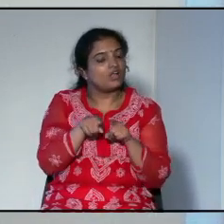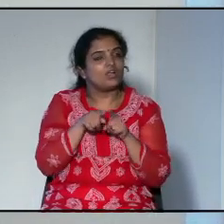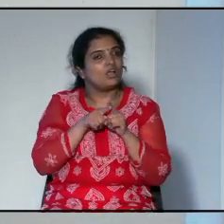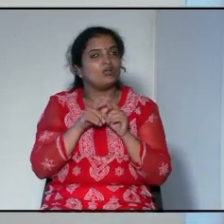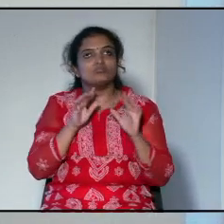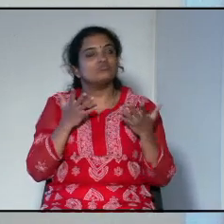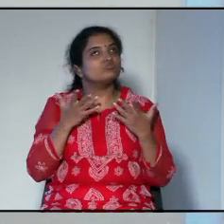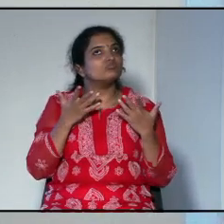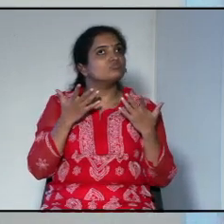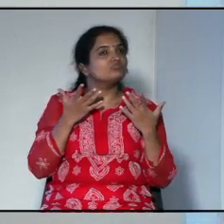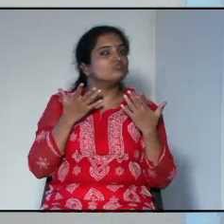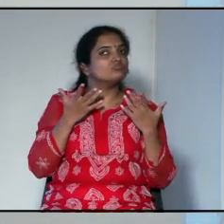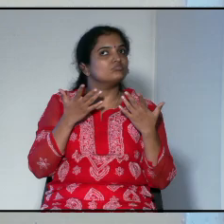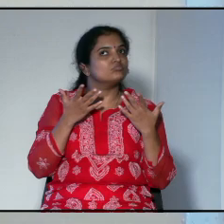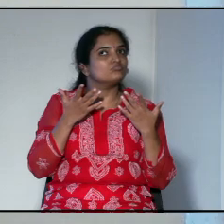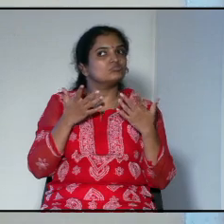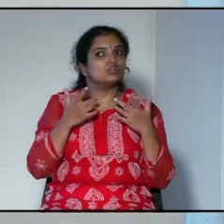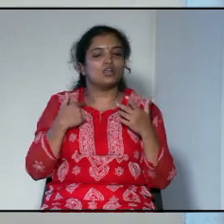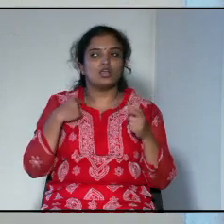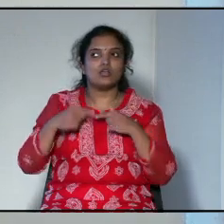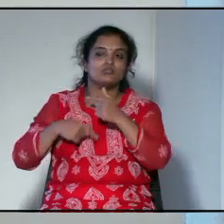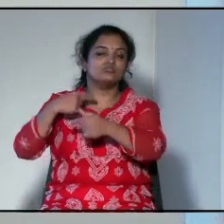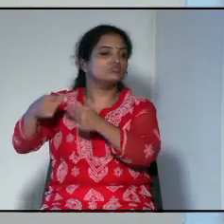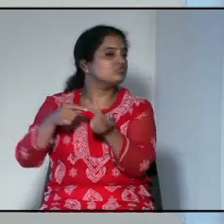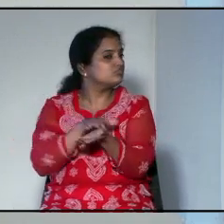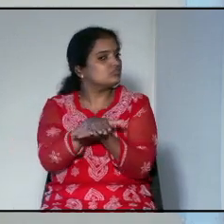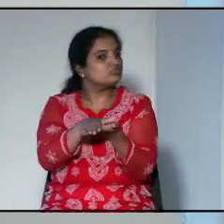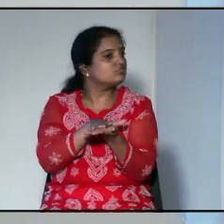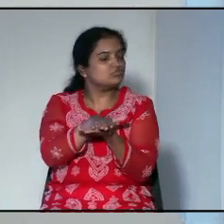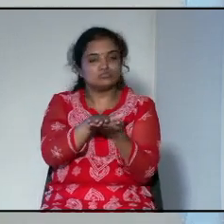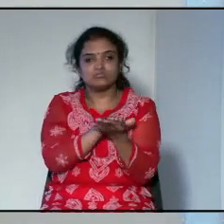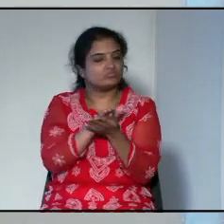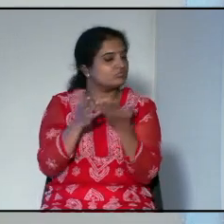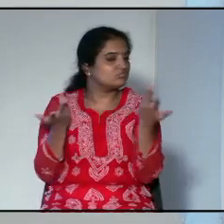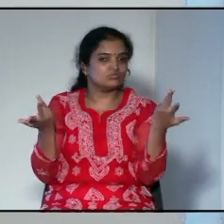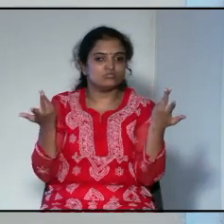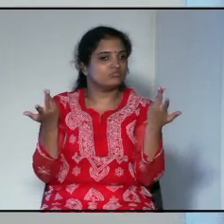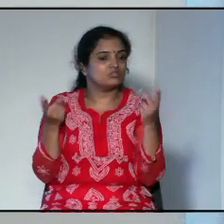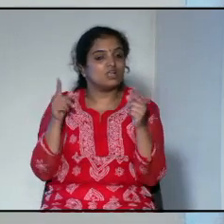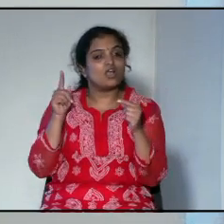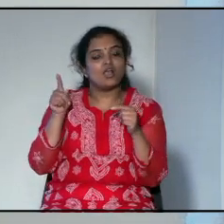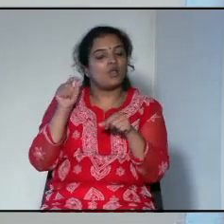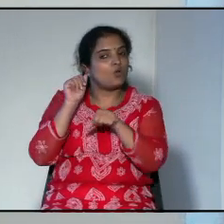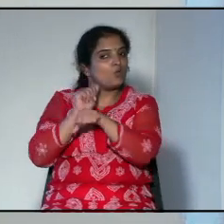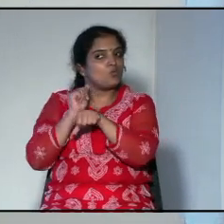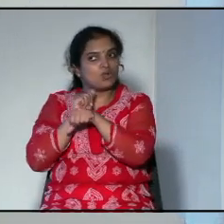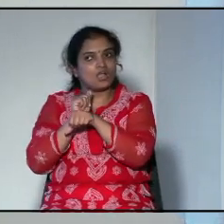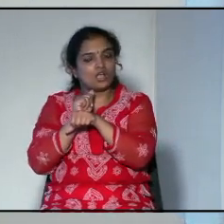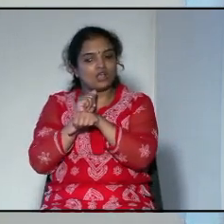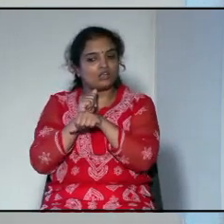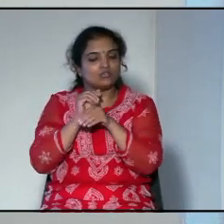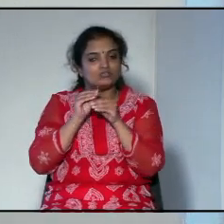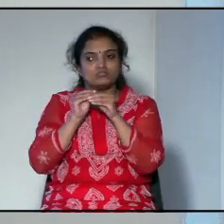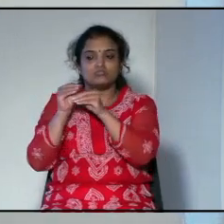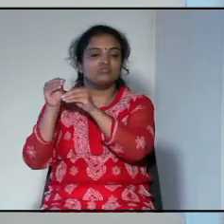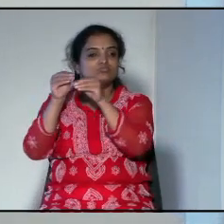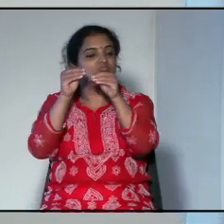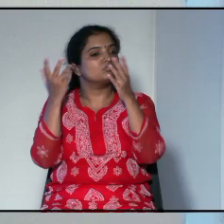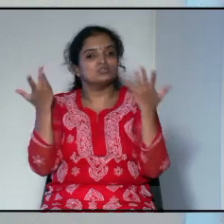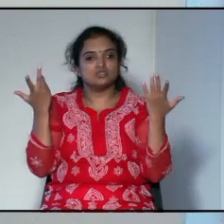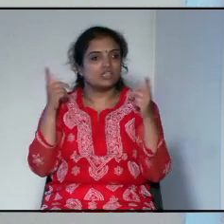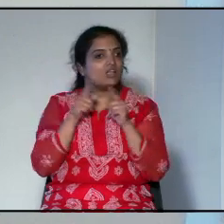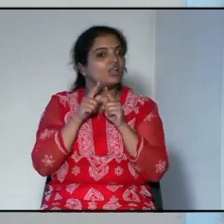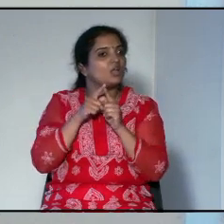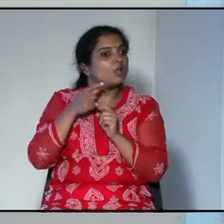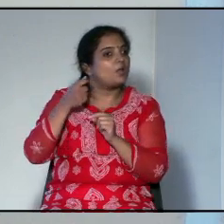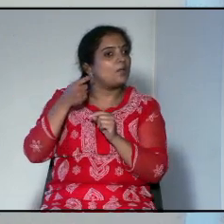or family that is the beneficiary of this. So, in a way, her works now keep moving from collection to collection, and the prices